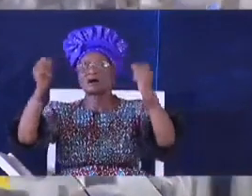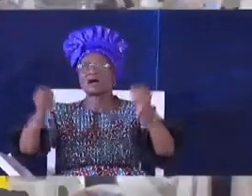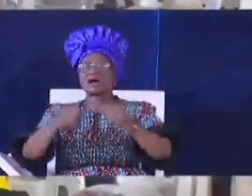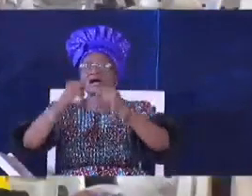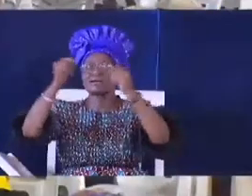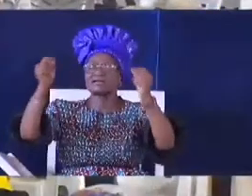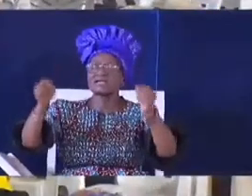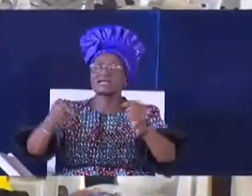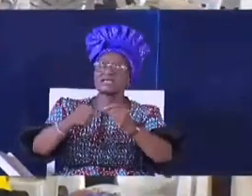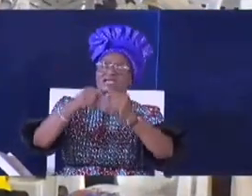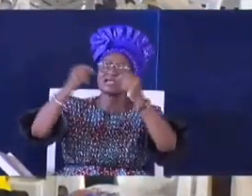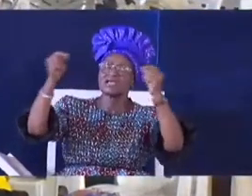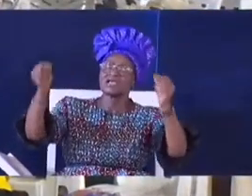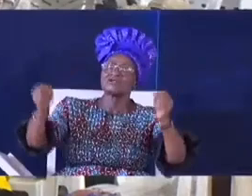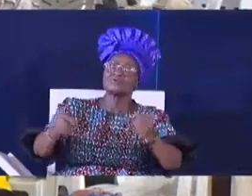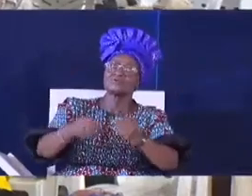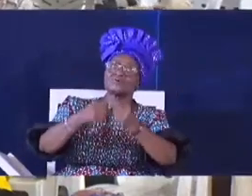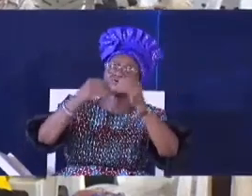Kashanda.